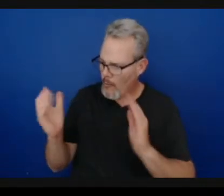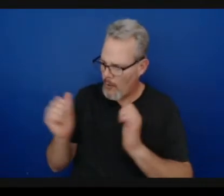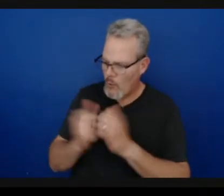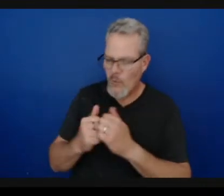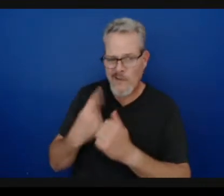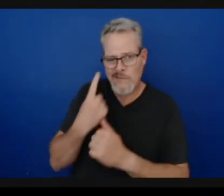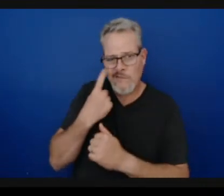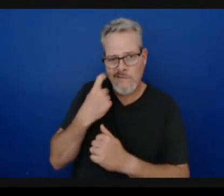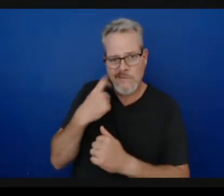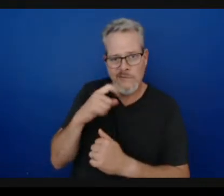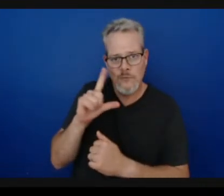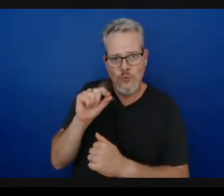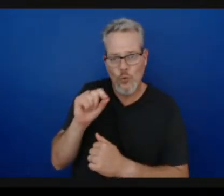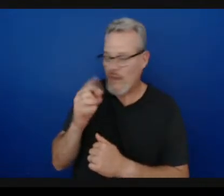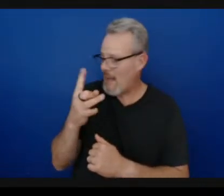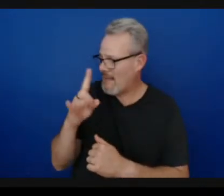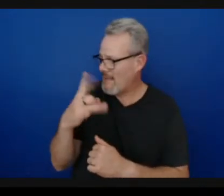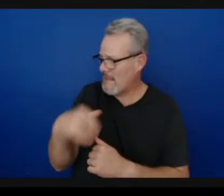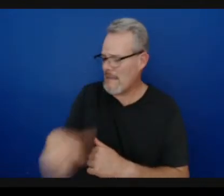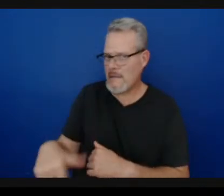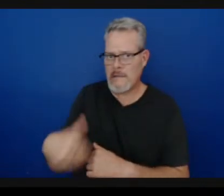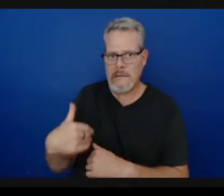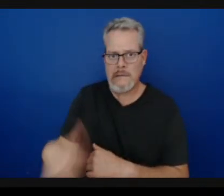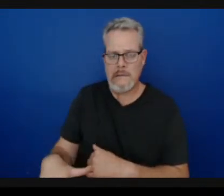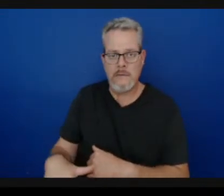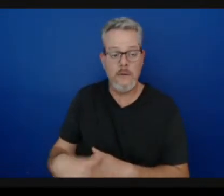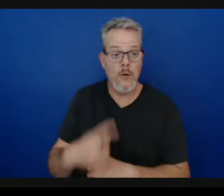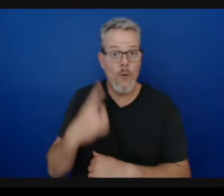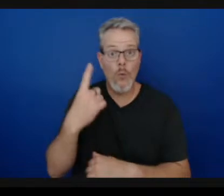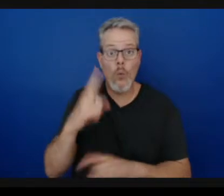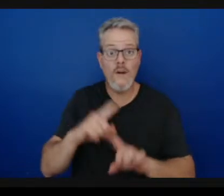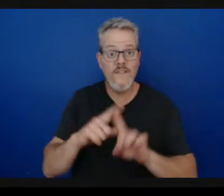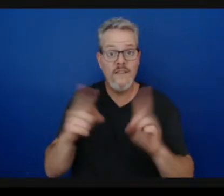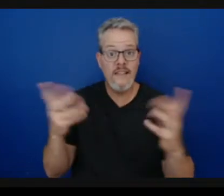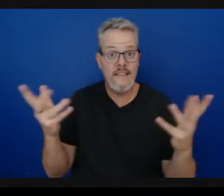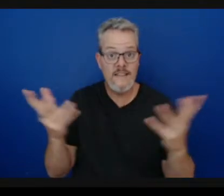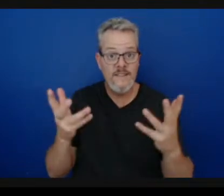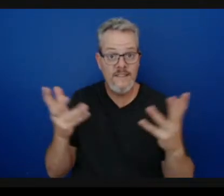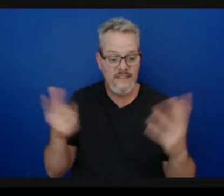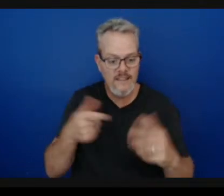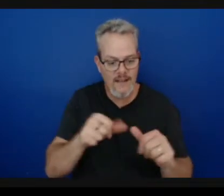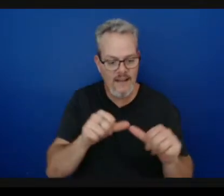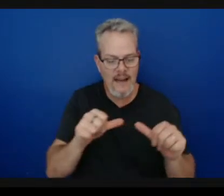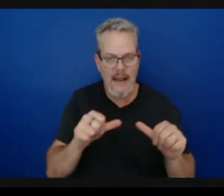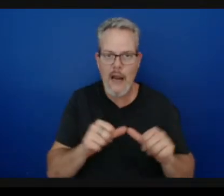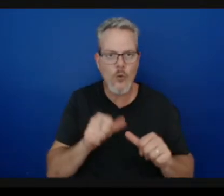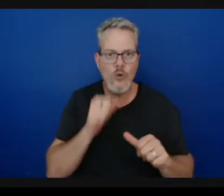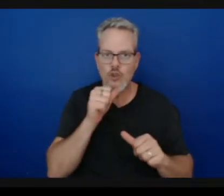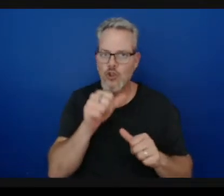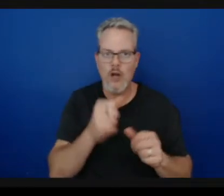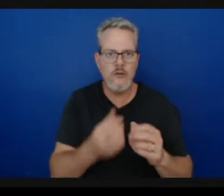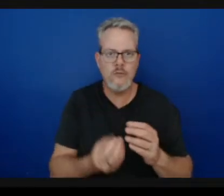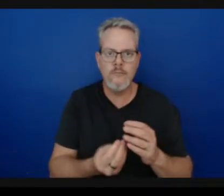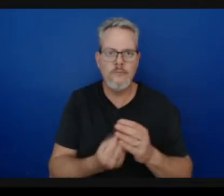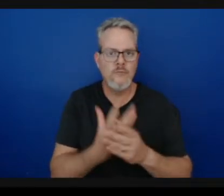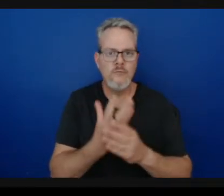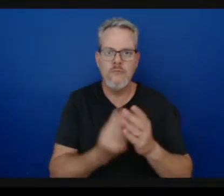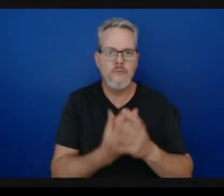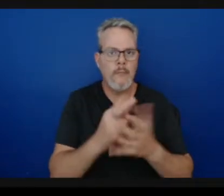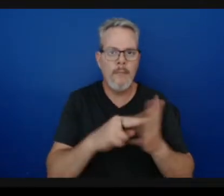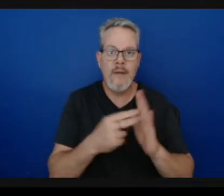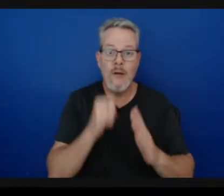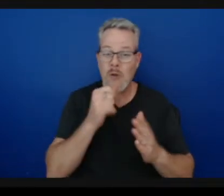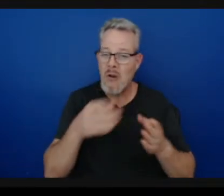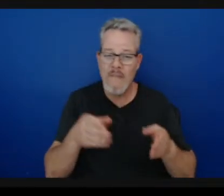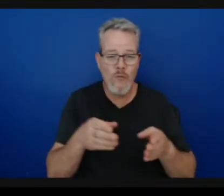Very similar areas. One of the differences is that the area was much less developed than it is now, such that roadways